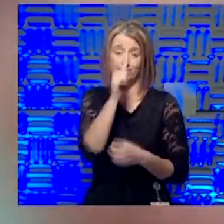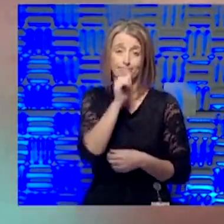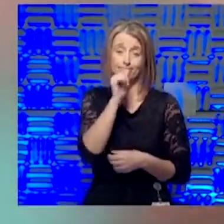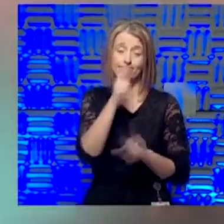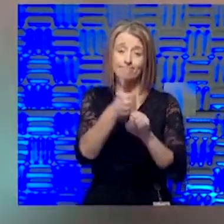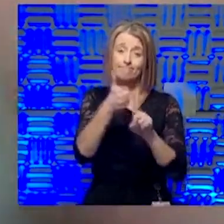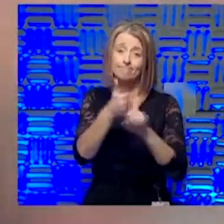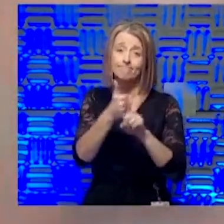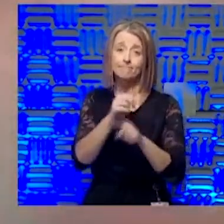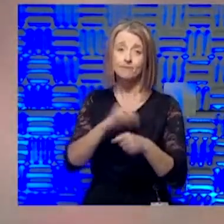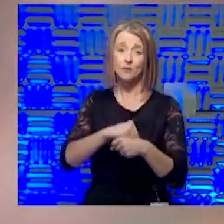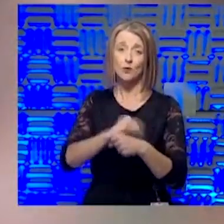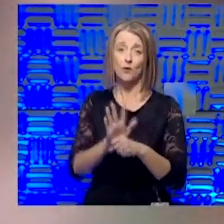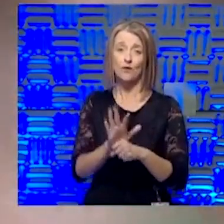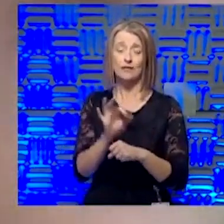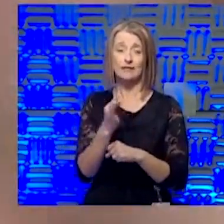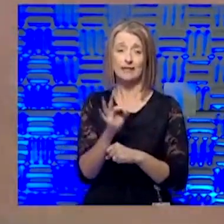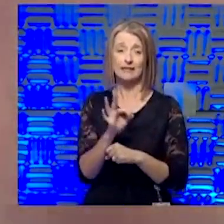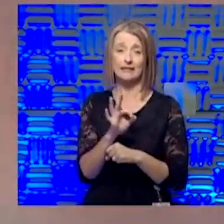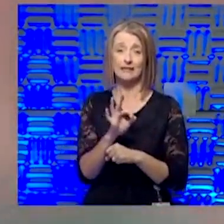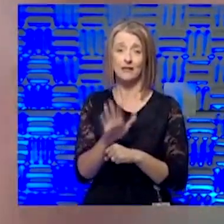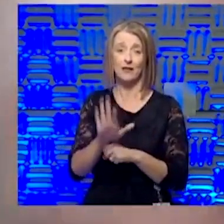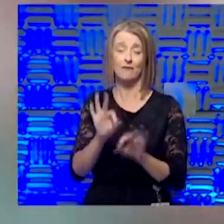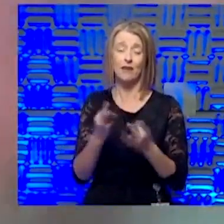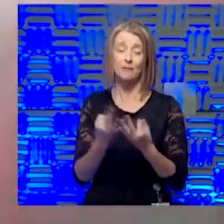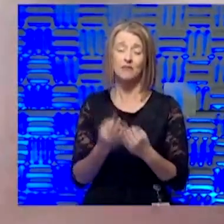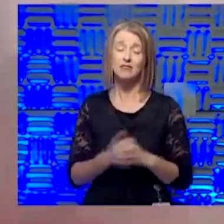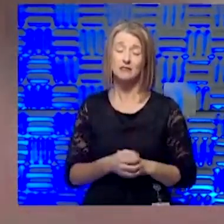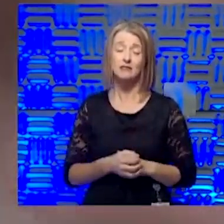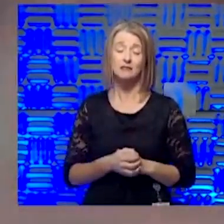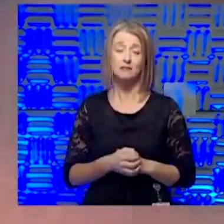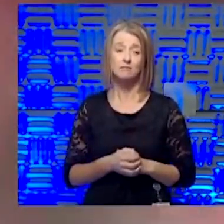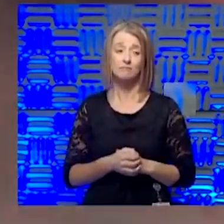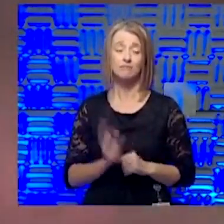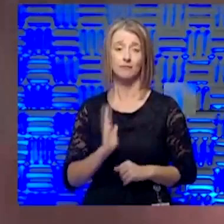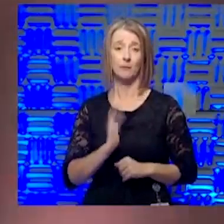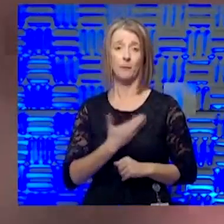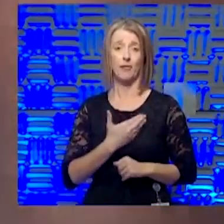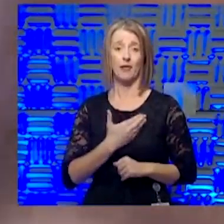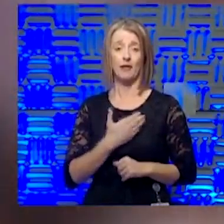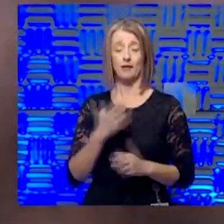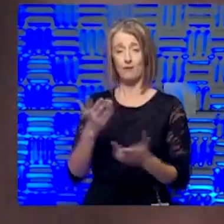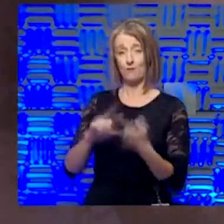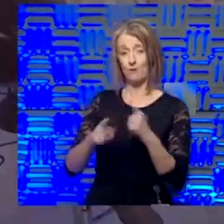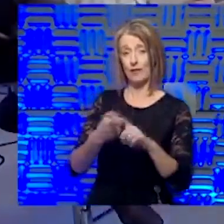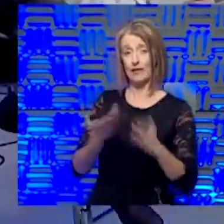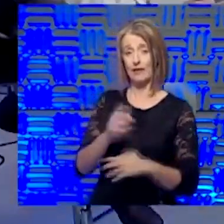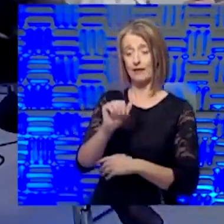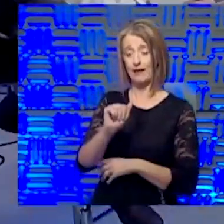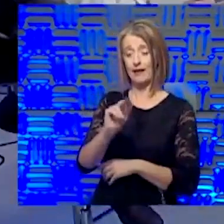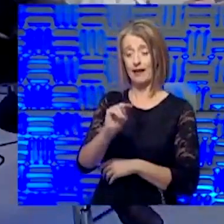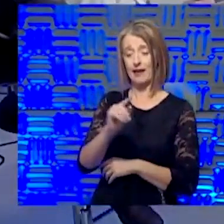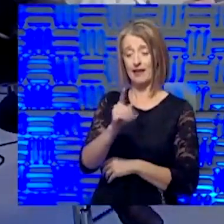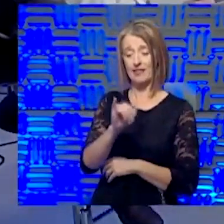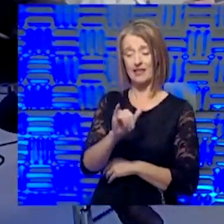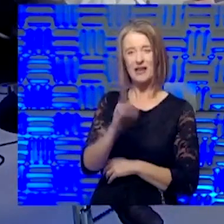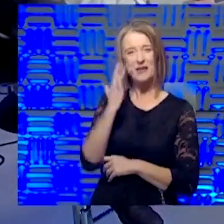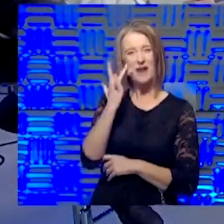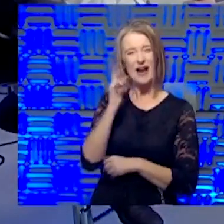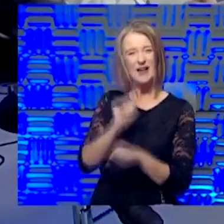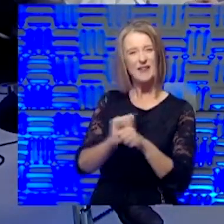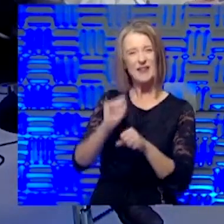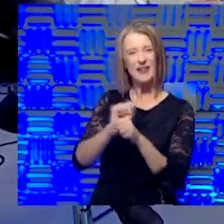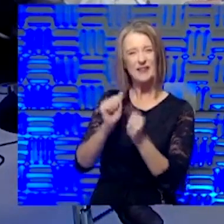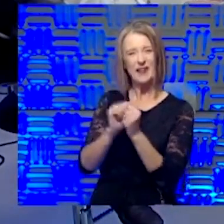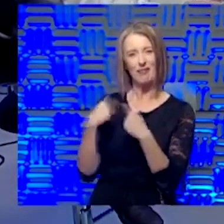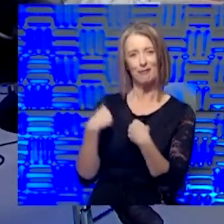from COVID-19 in their families, and as I say, our friend here, Anthony, who I say friend because he's been employed, we got to know him